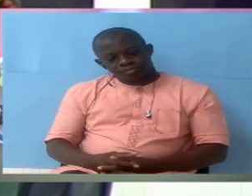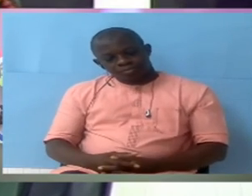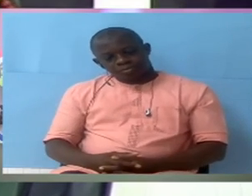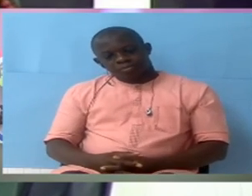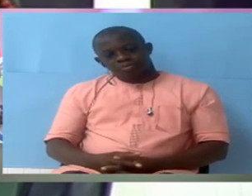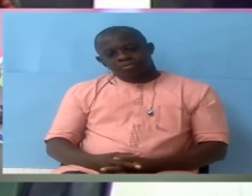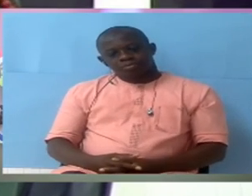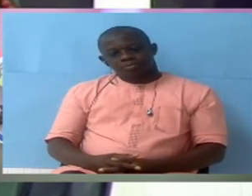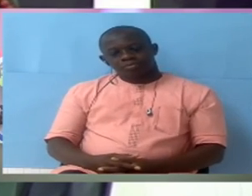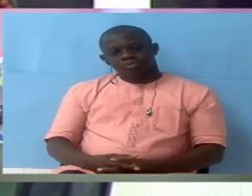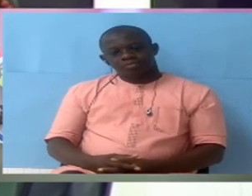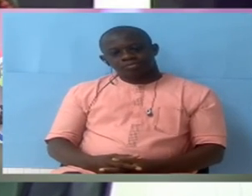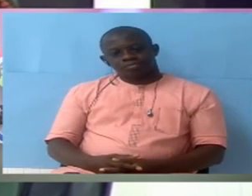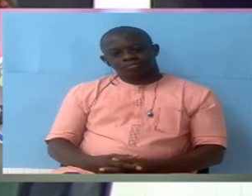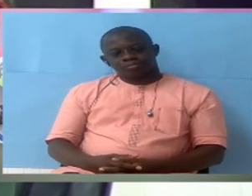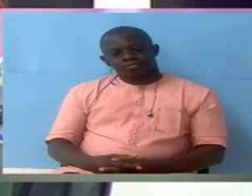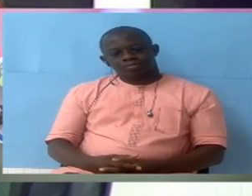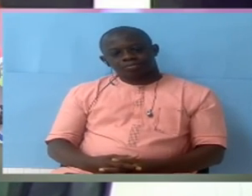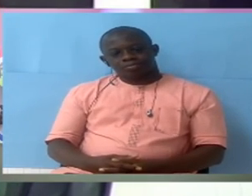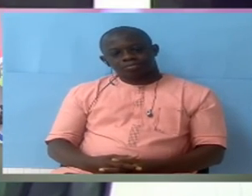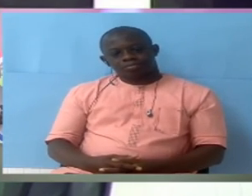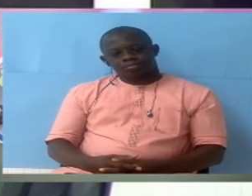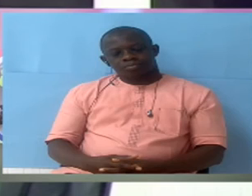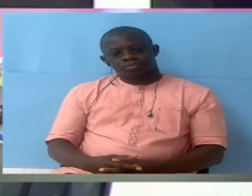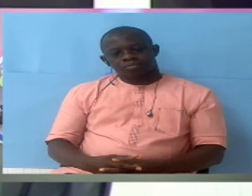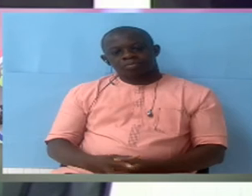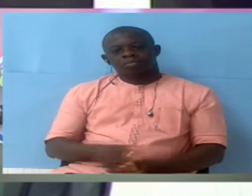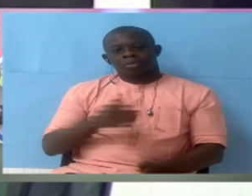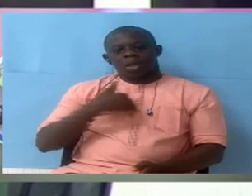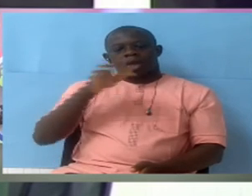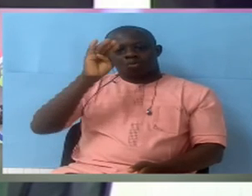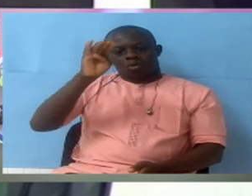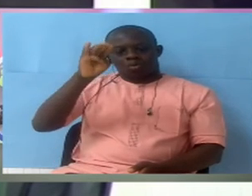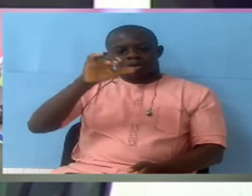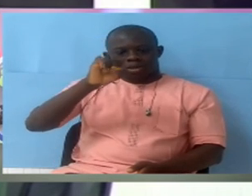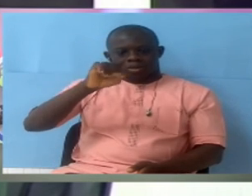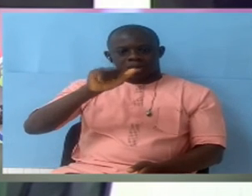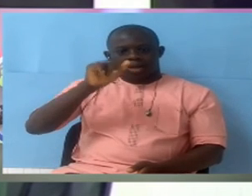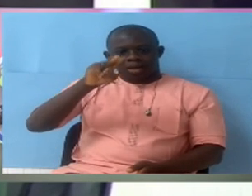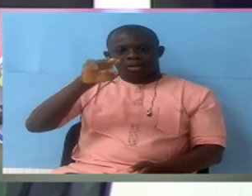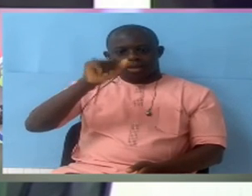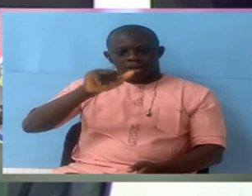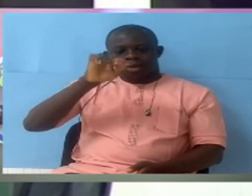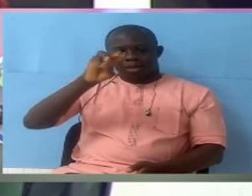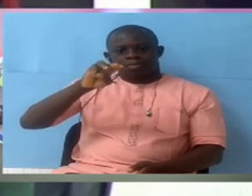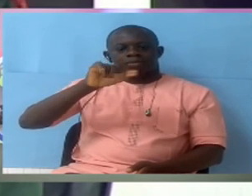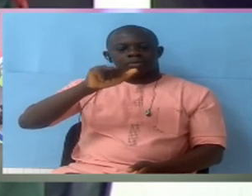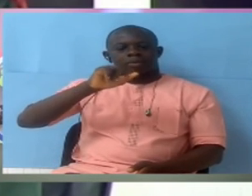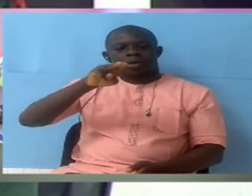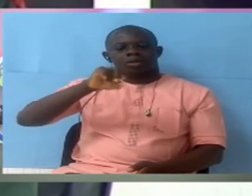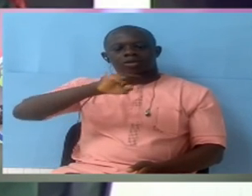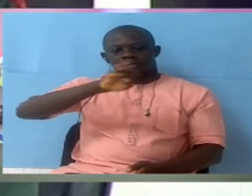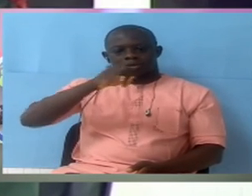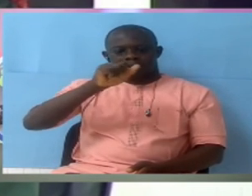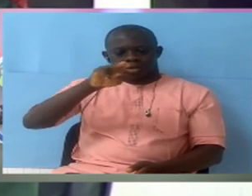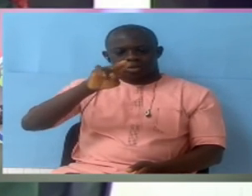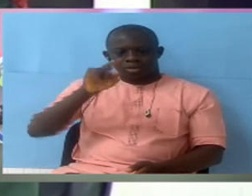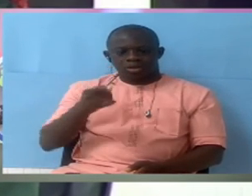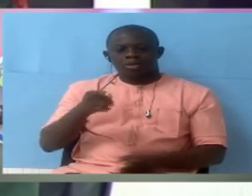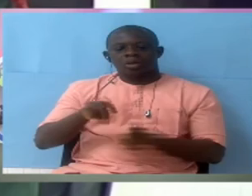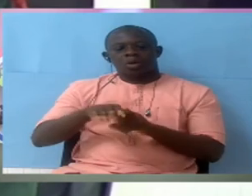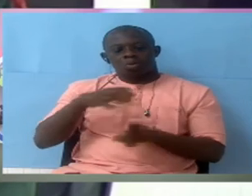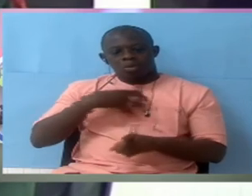called the attention of Sana Manjang. La dal di xamal Sanya Manjang ne. I want them to help